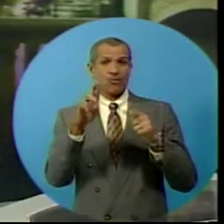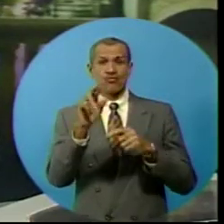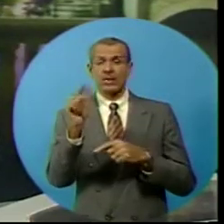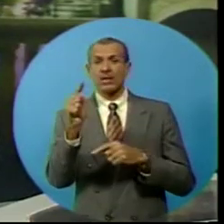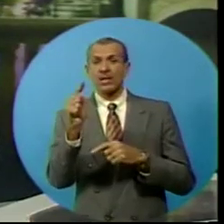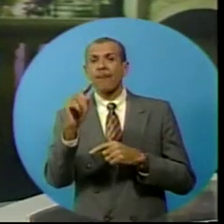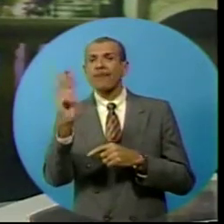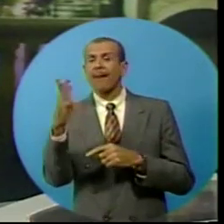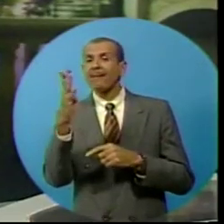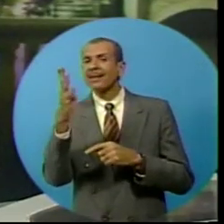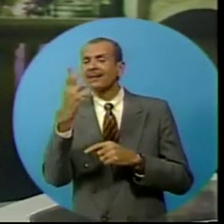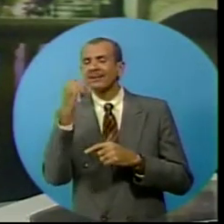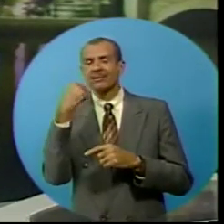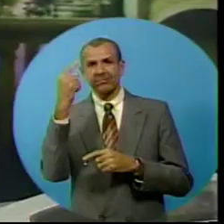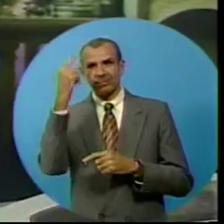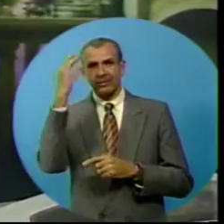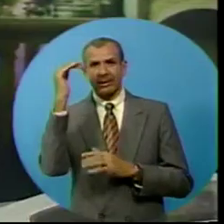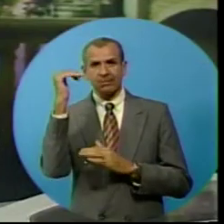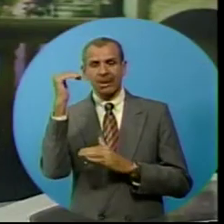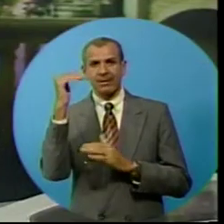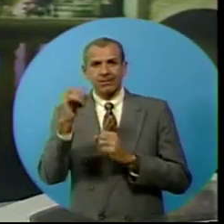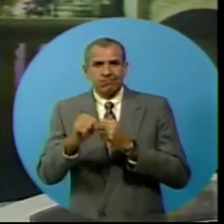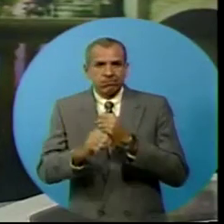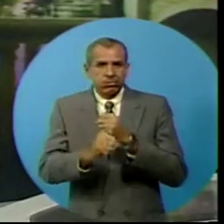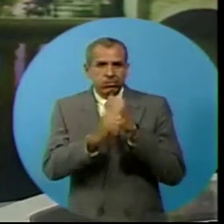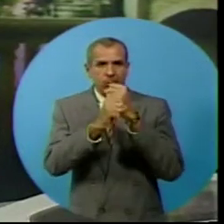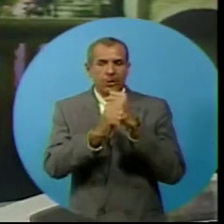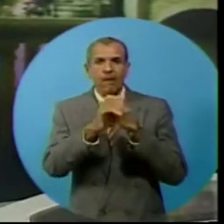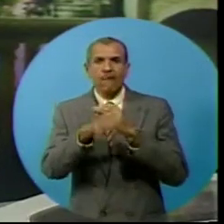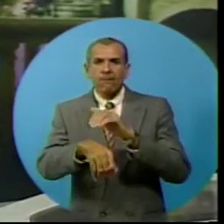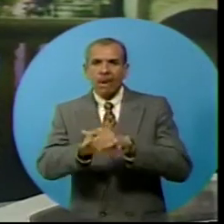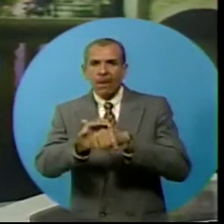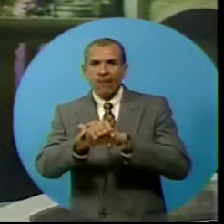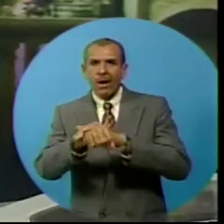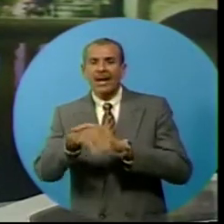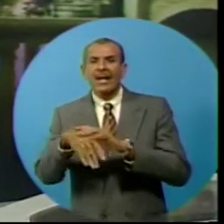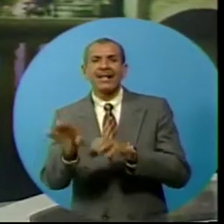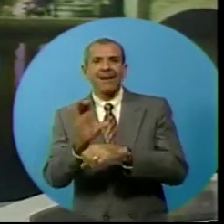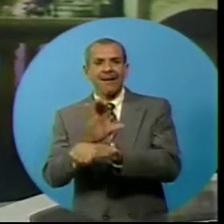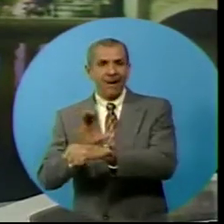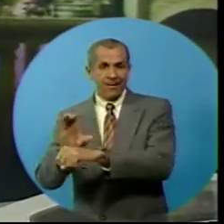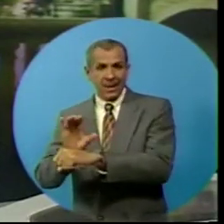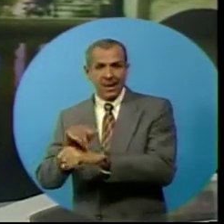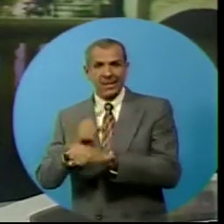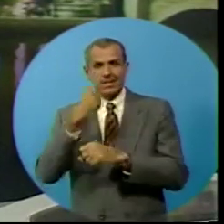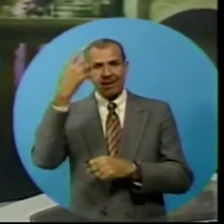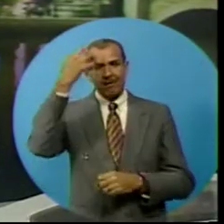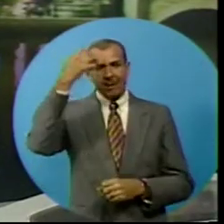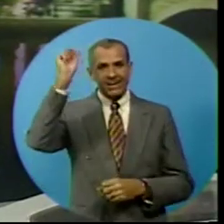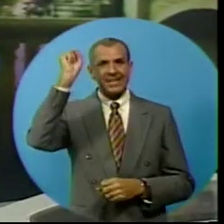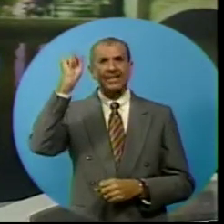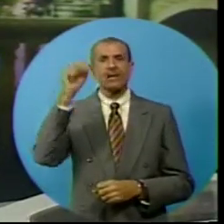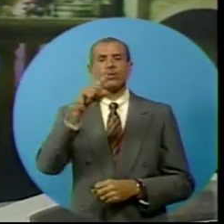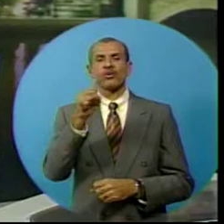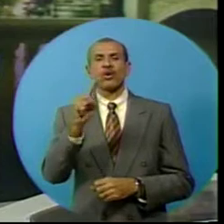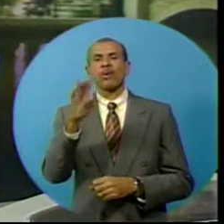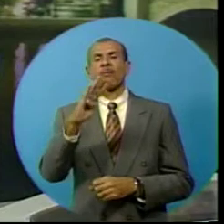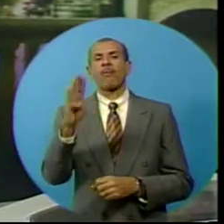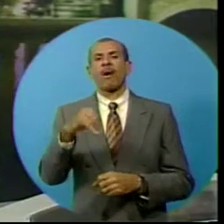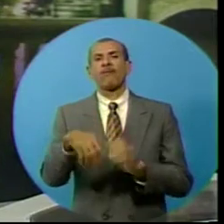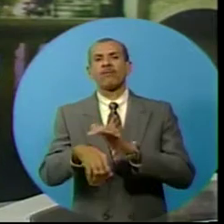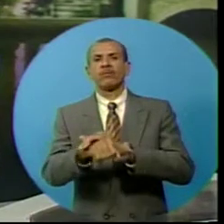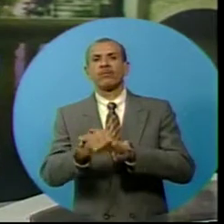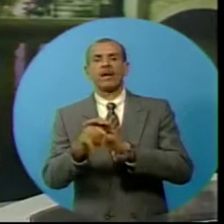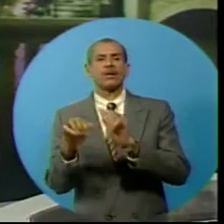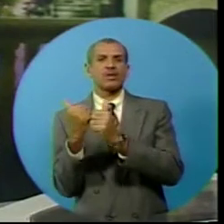is still being seen as the backbone of volleyball in the Caribbean. This assertion from President of the Caribbean Zonal Volleyball